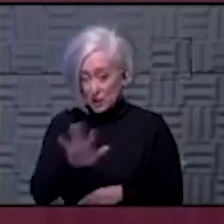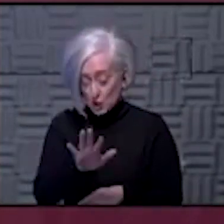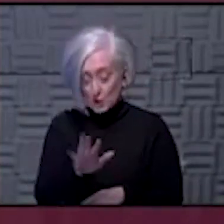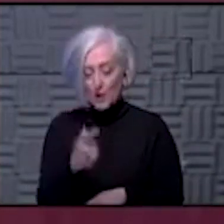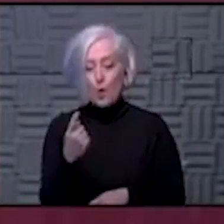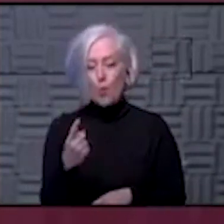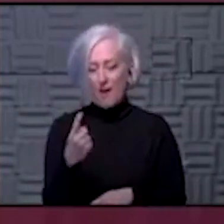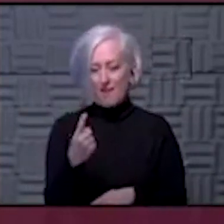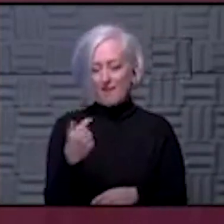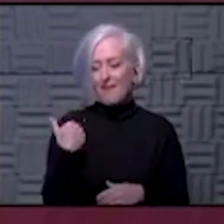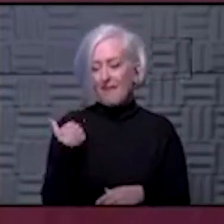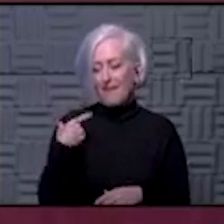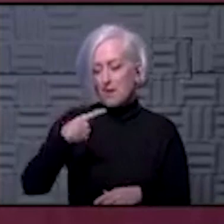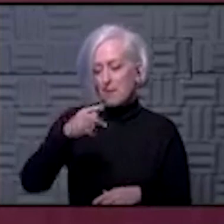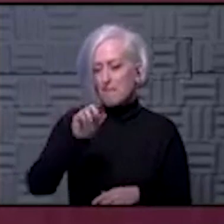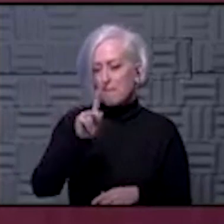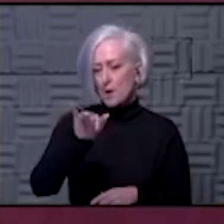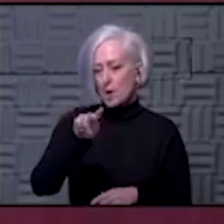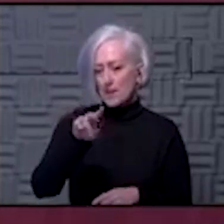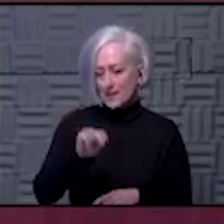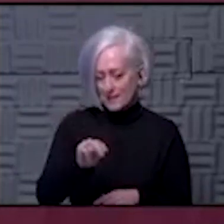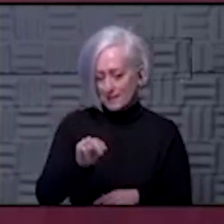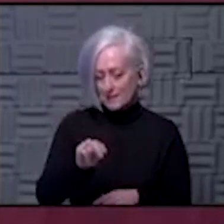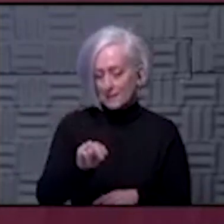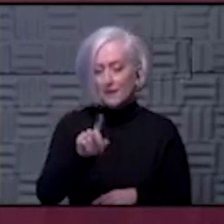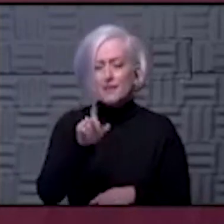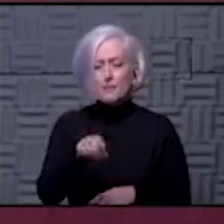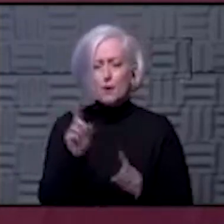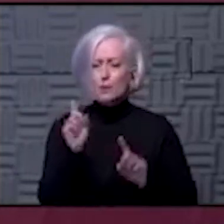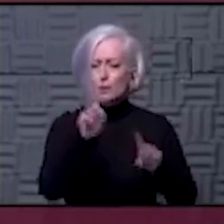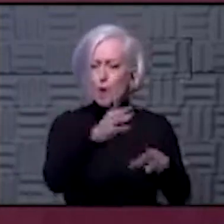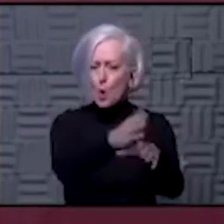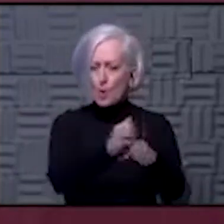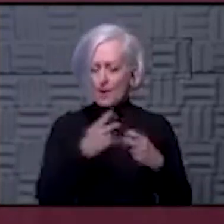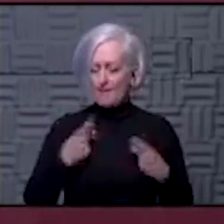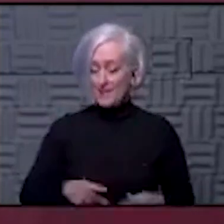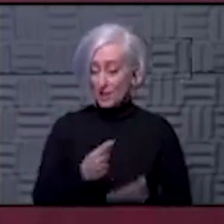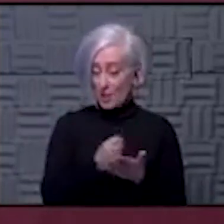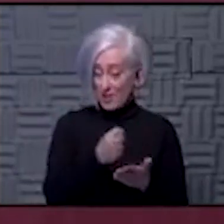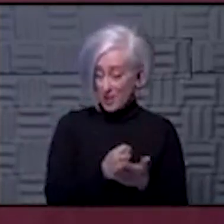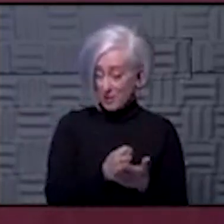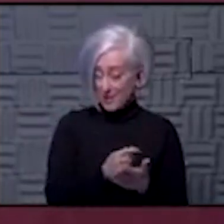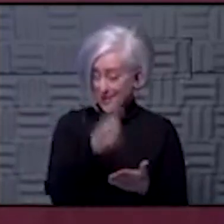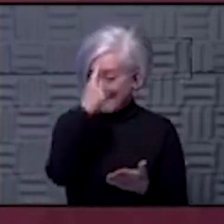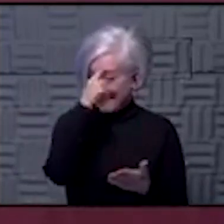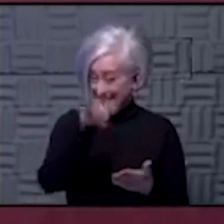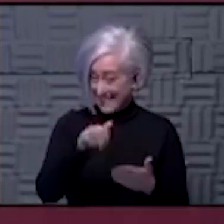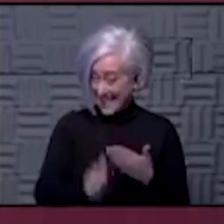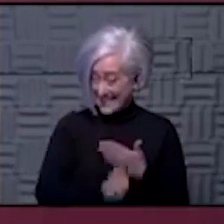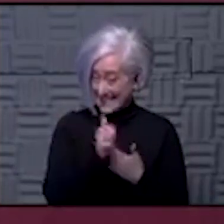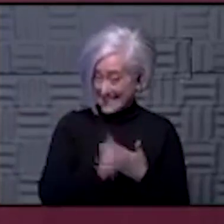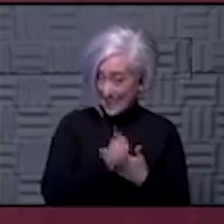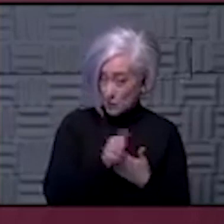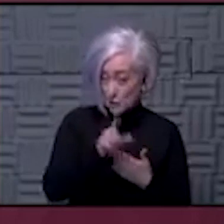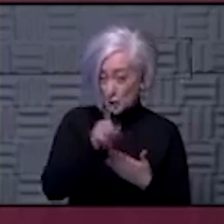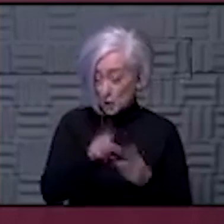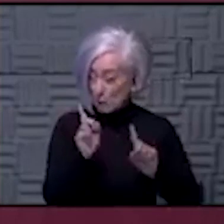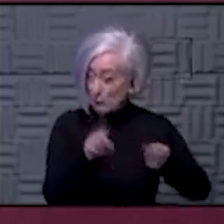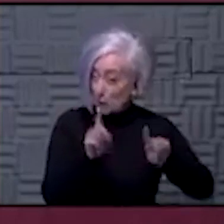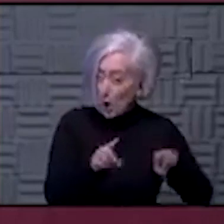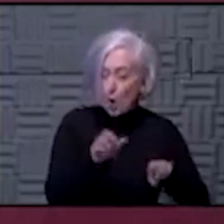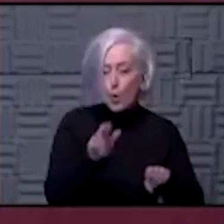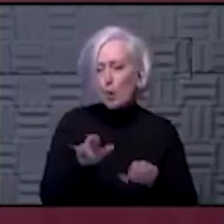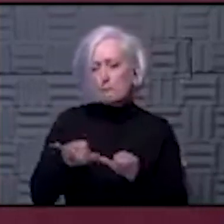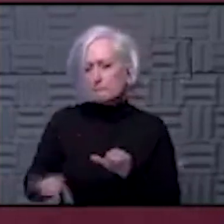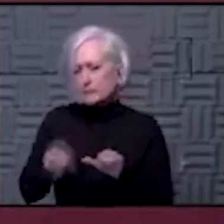therapy. They just wonder about, is it too dangerous, and maybe should they forego the physical therapy? Could you speak to keeping, doctors'